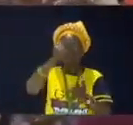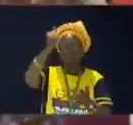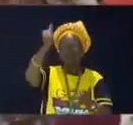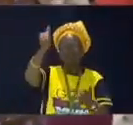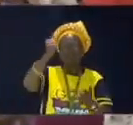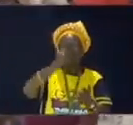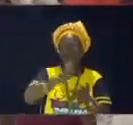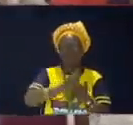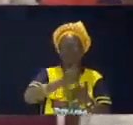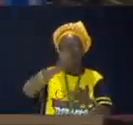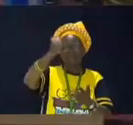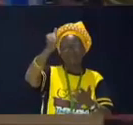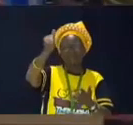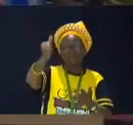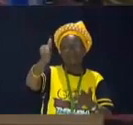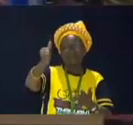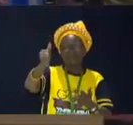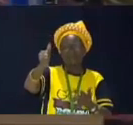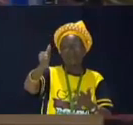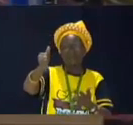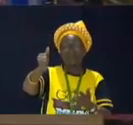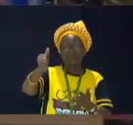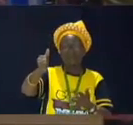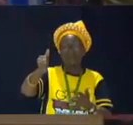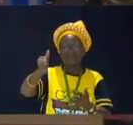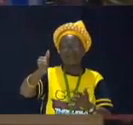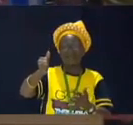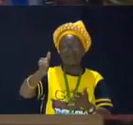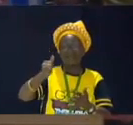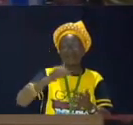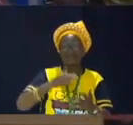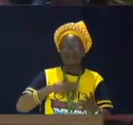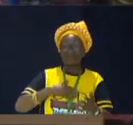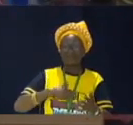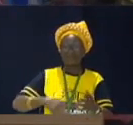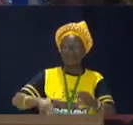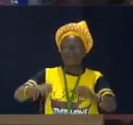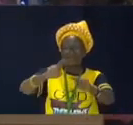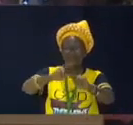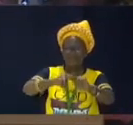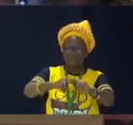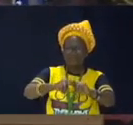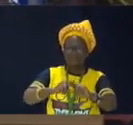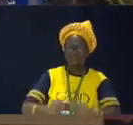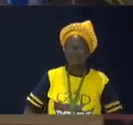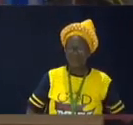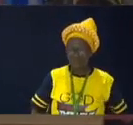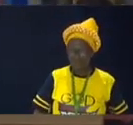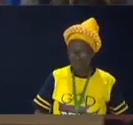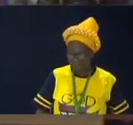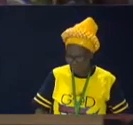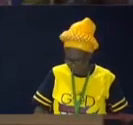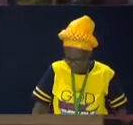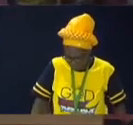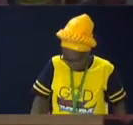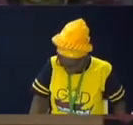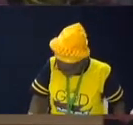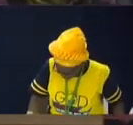Amen. Well, let's remain seated, pass the cups to the aisles,